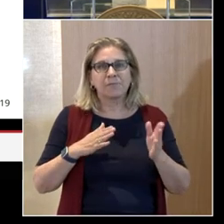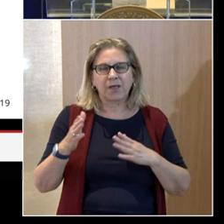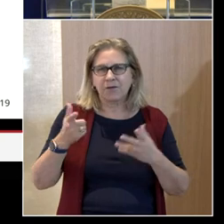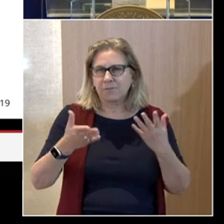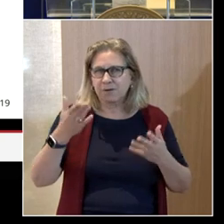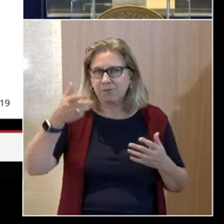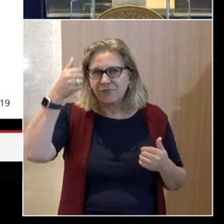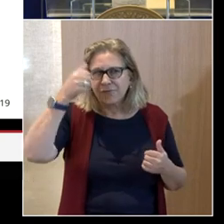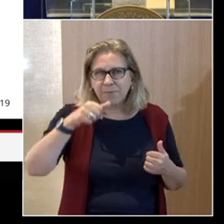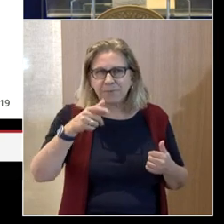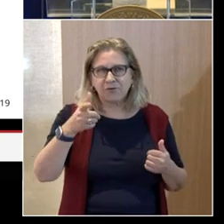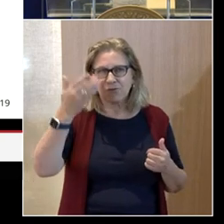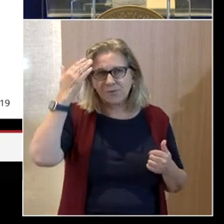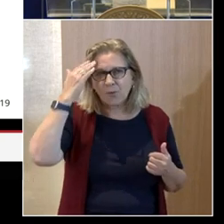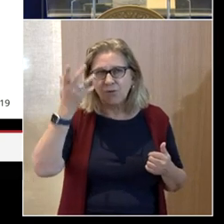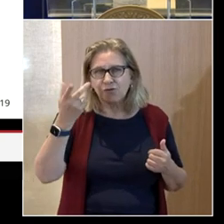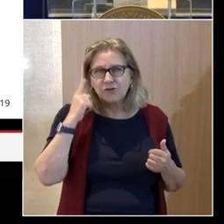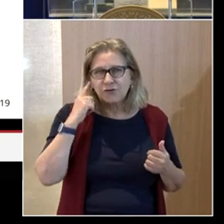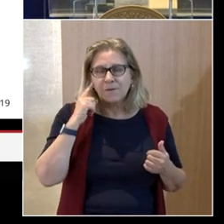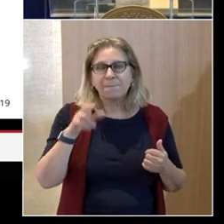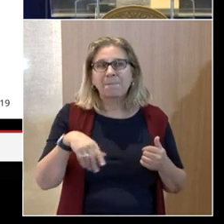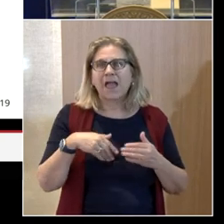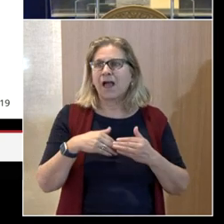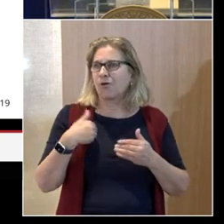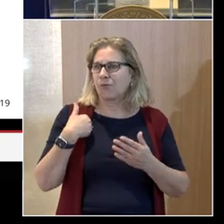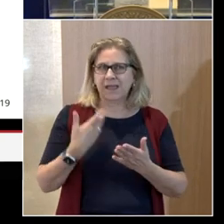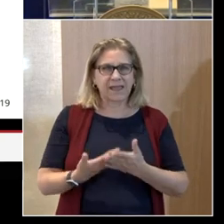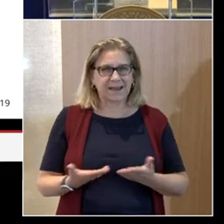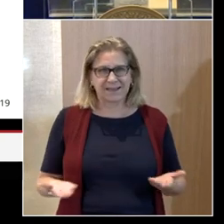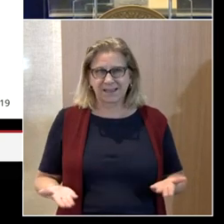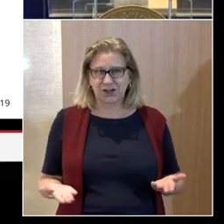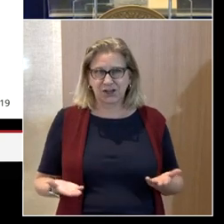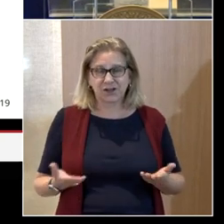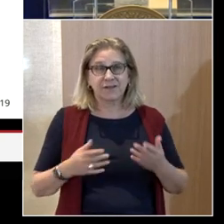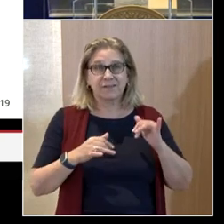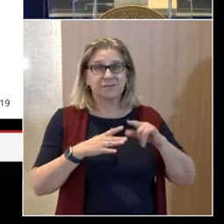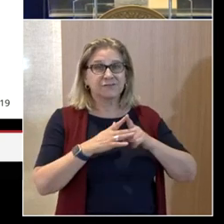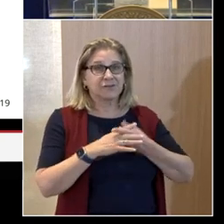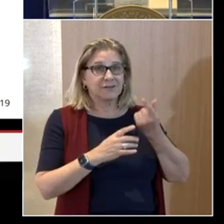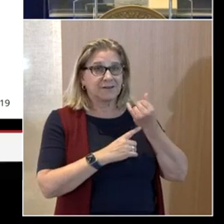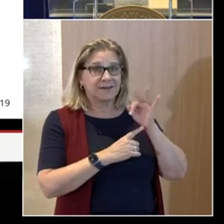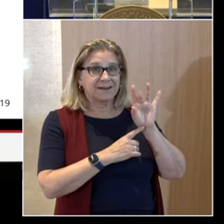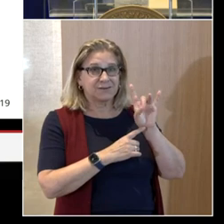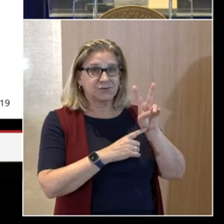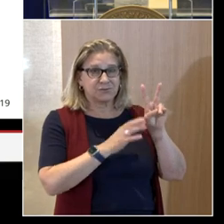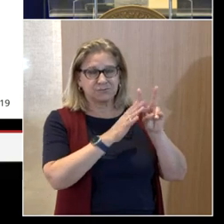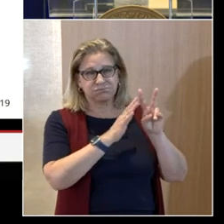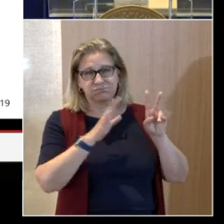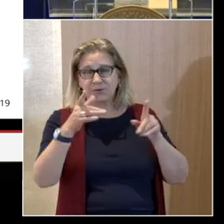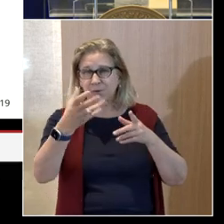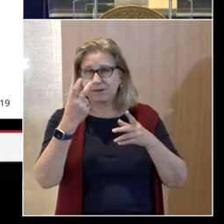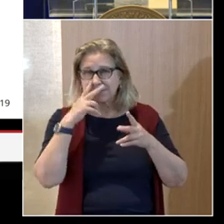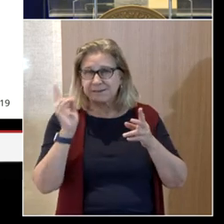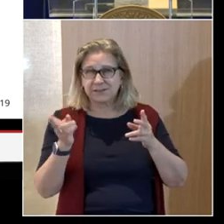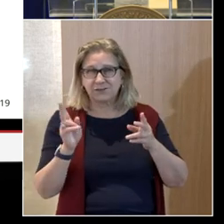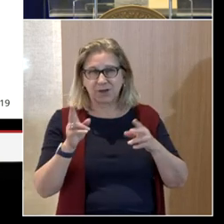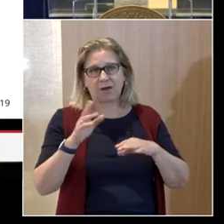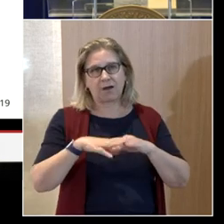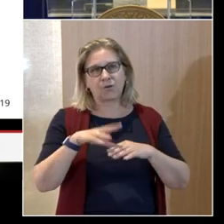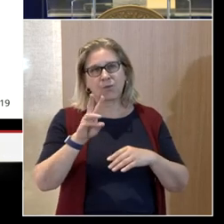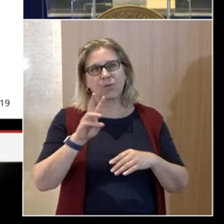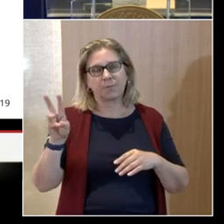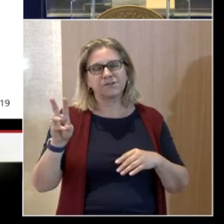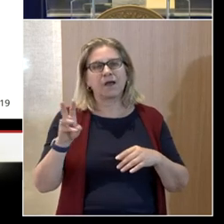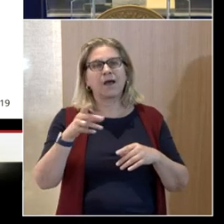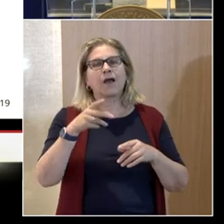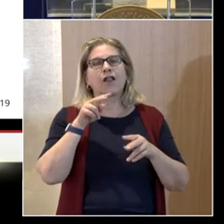we got here. And we have all of these resources available on the website. The DC's Comeback Plan, the Comprehensive Plan, for those